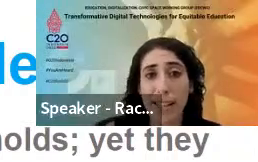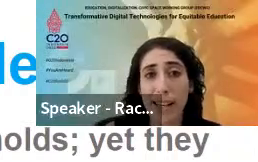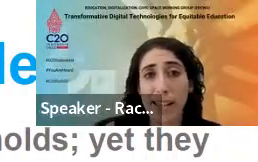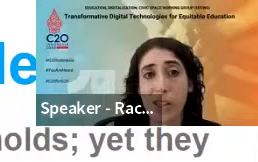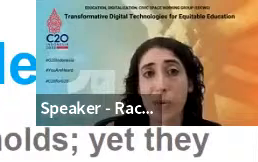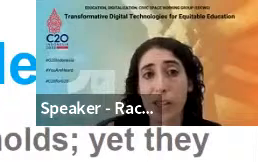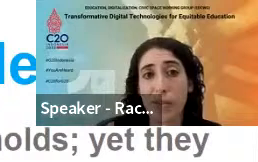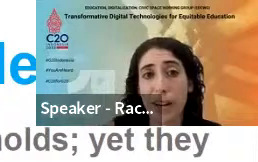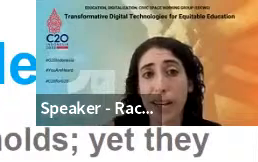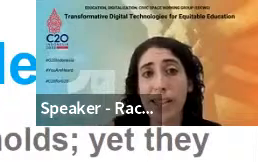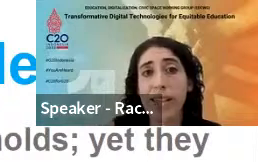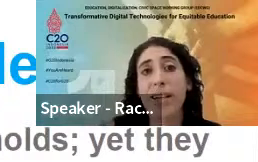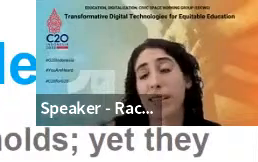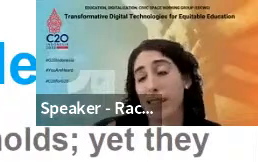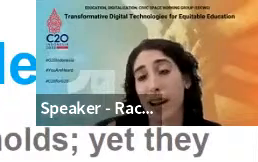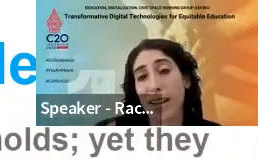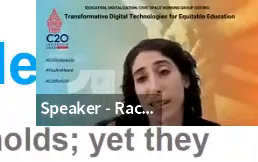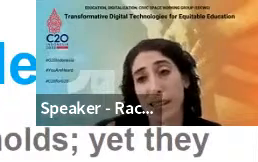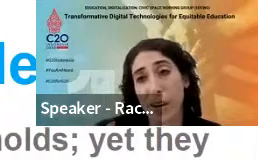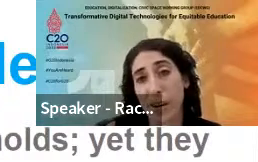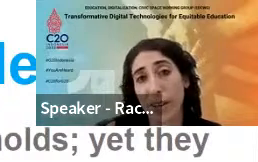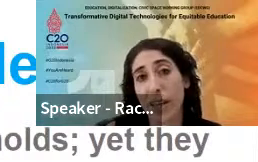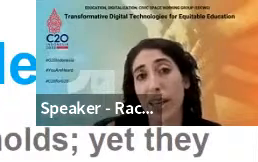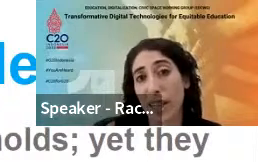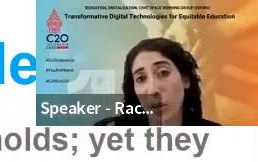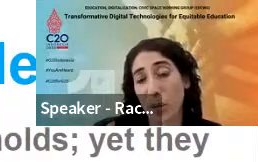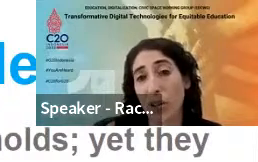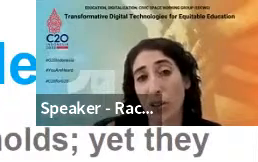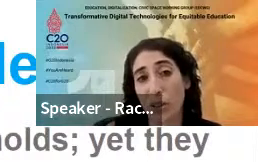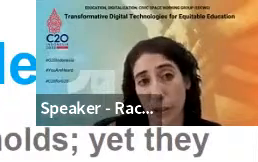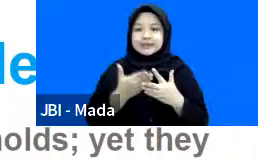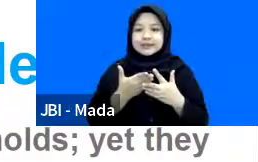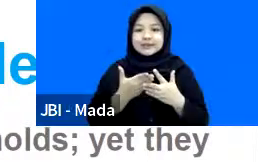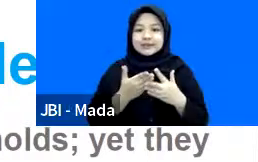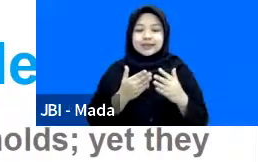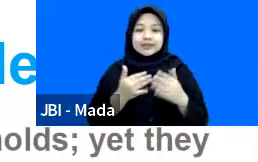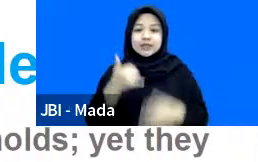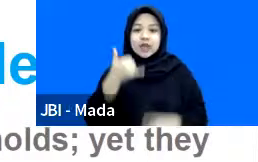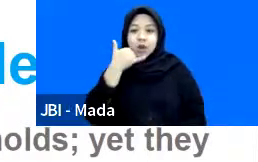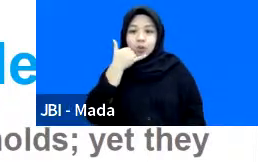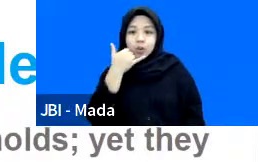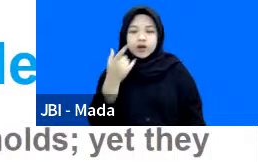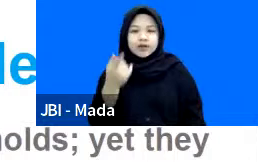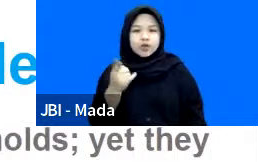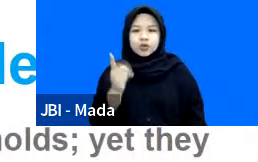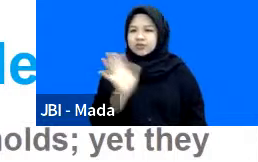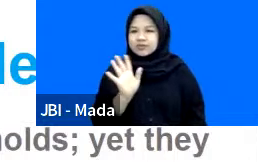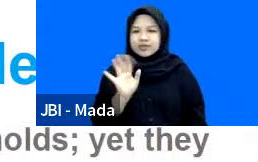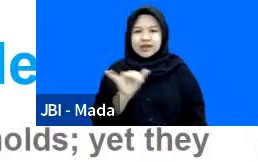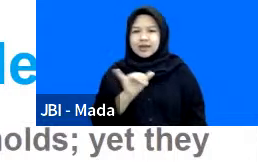that access to a device does not necessarily equal learning.